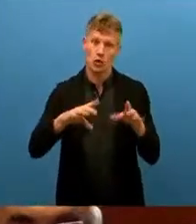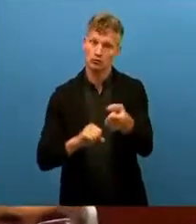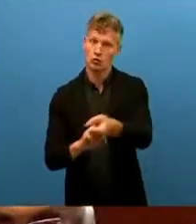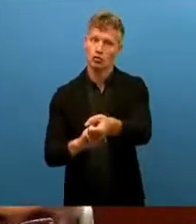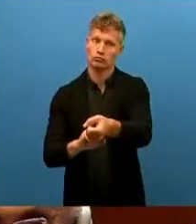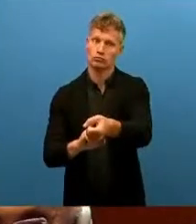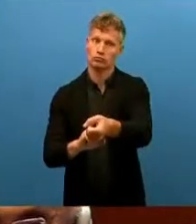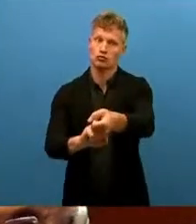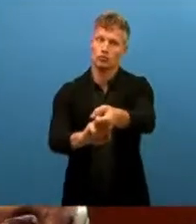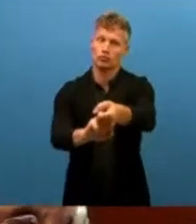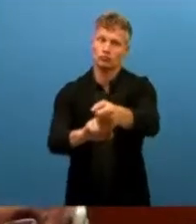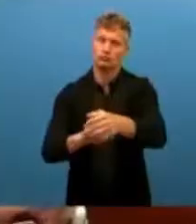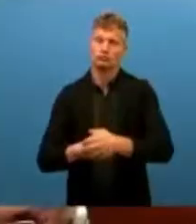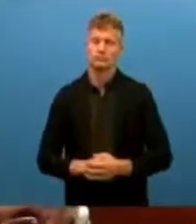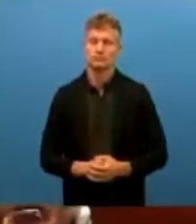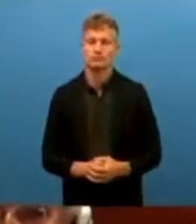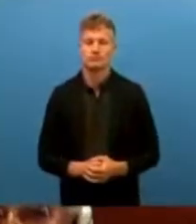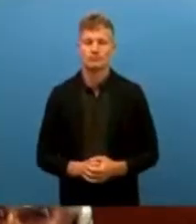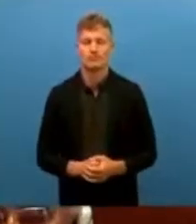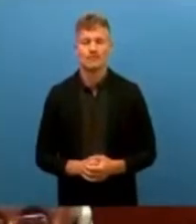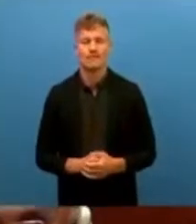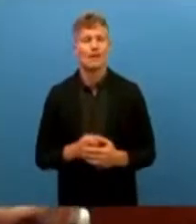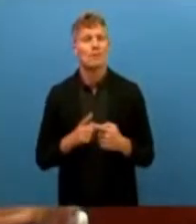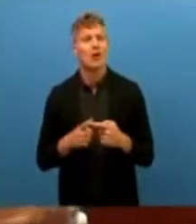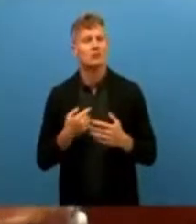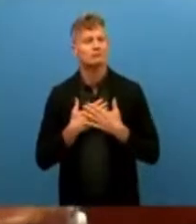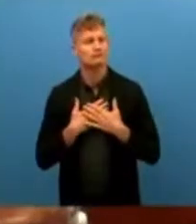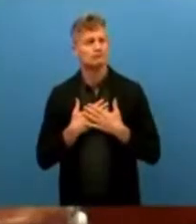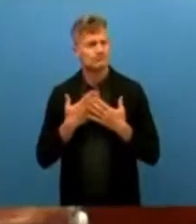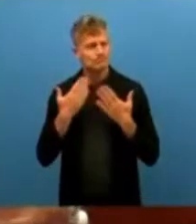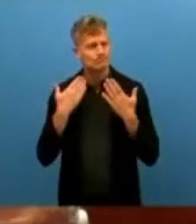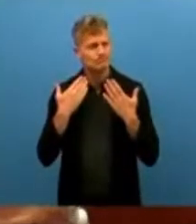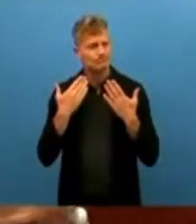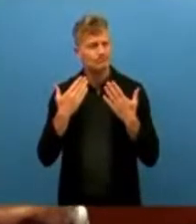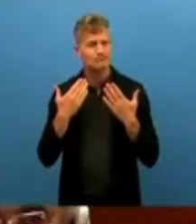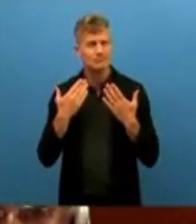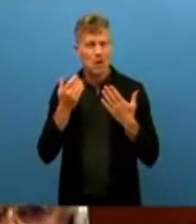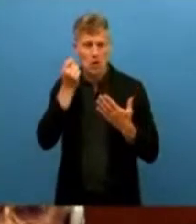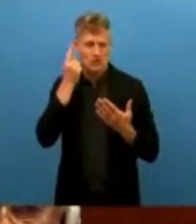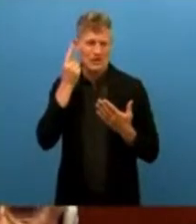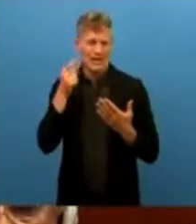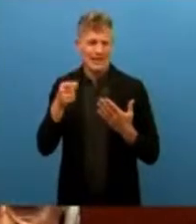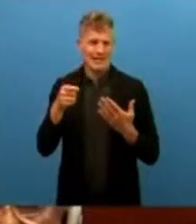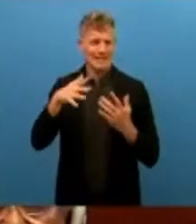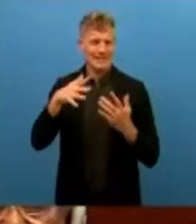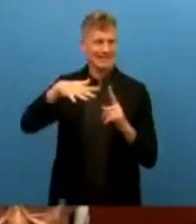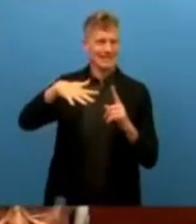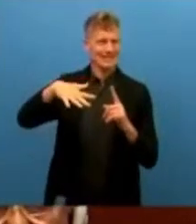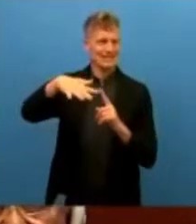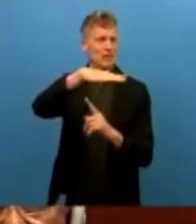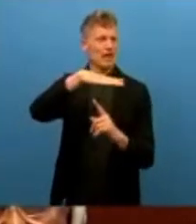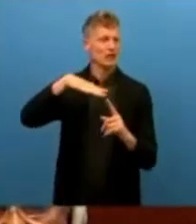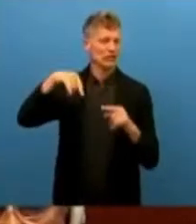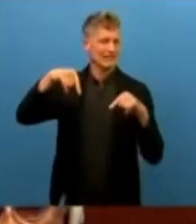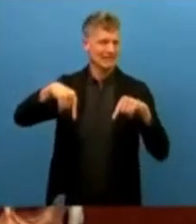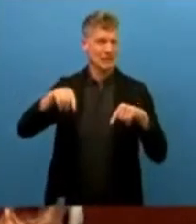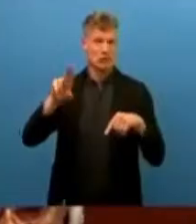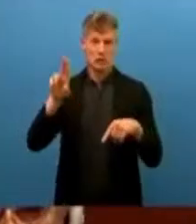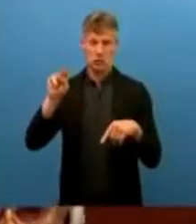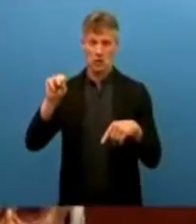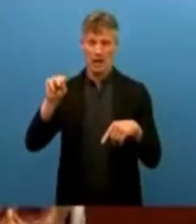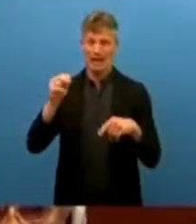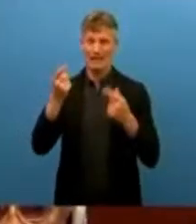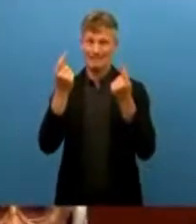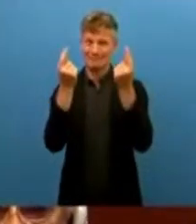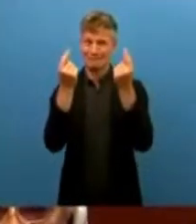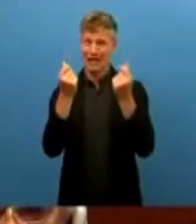acknowledge that and understand and acknowledge the financial situation across the UN that's being